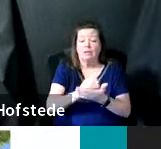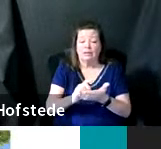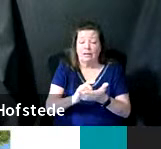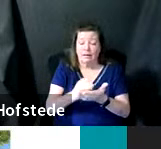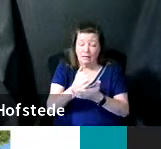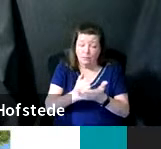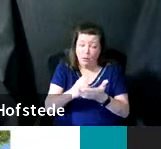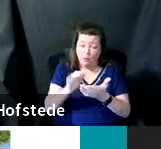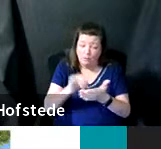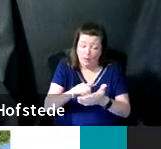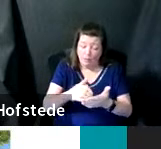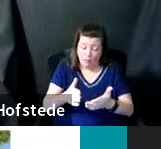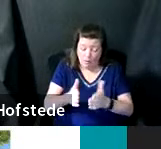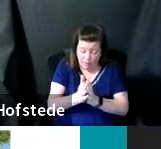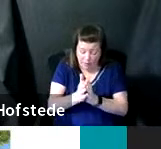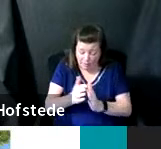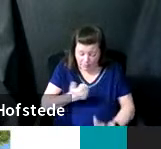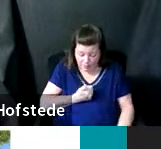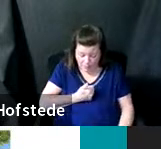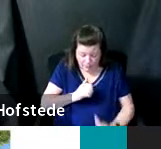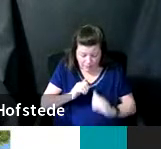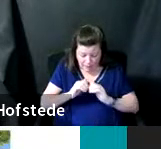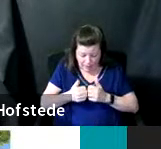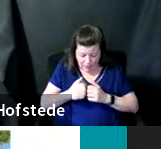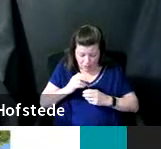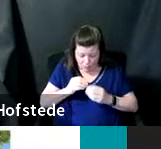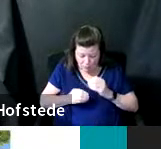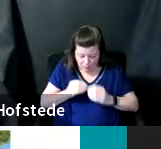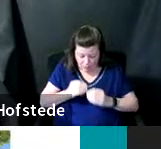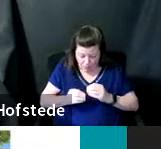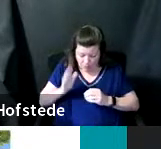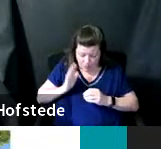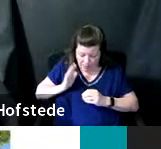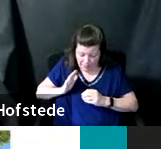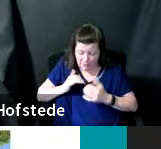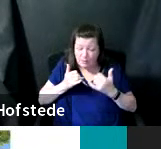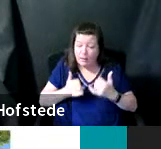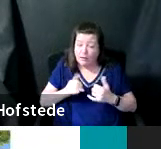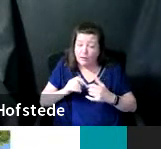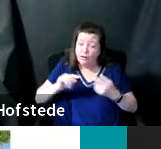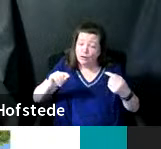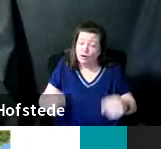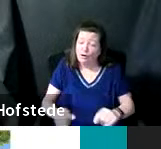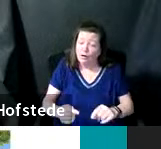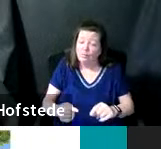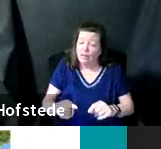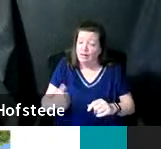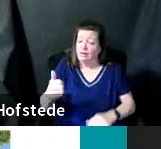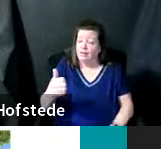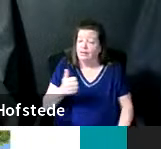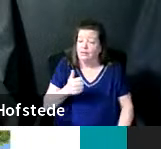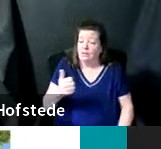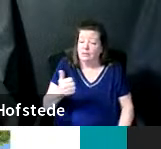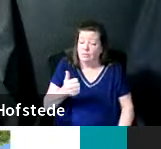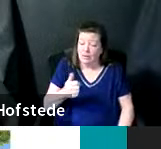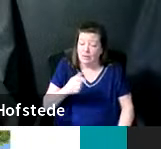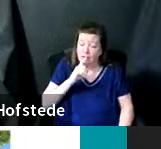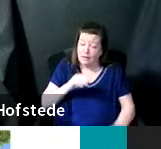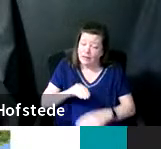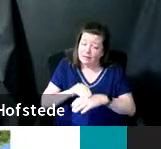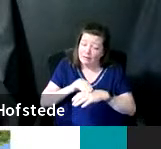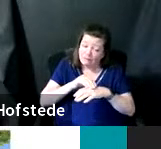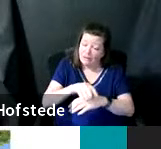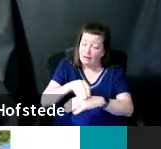asking ourselves, how do we repair past and current harms that transportation infrastructure has affected various